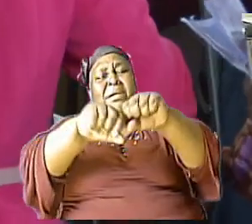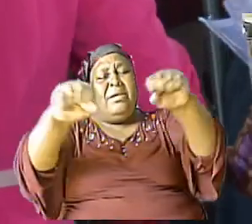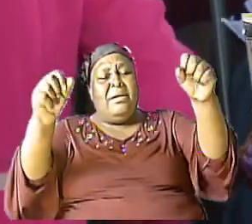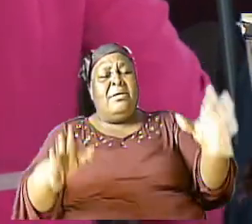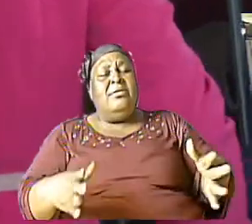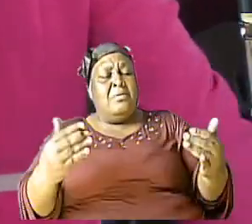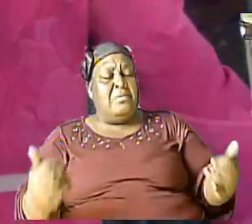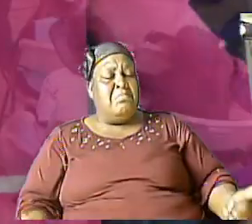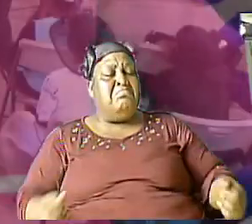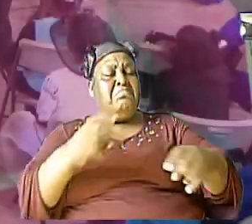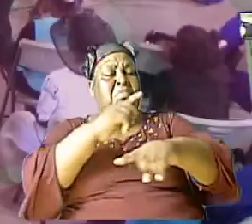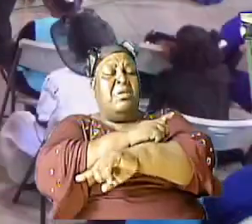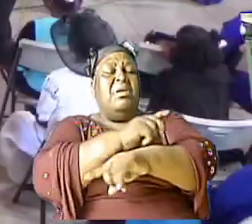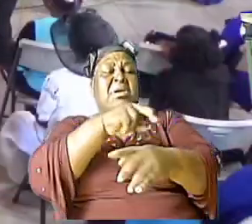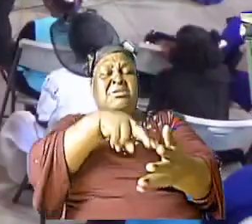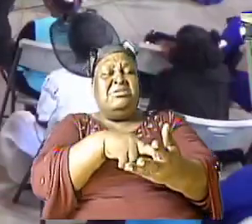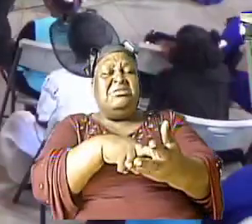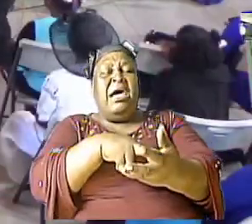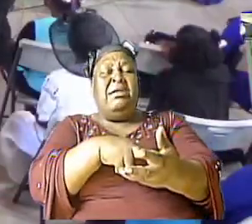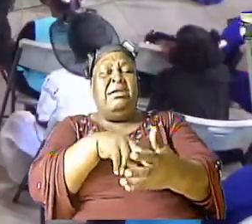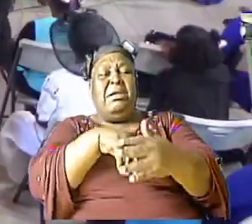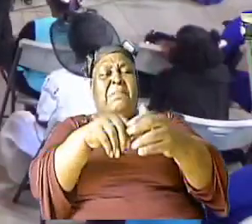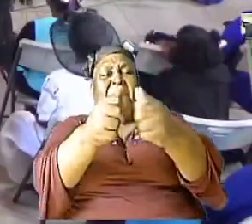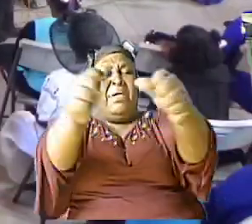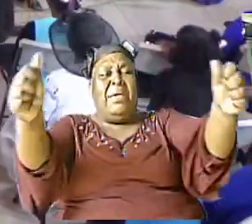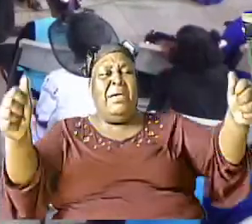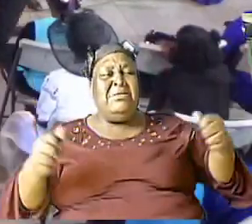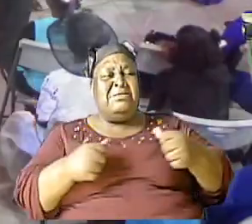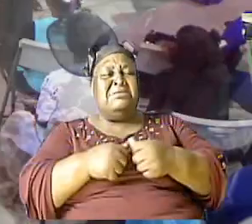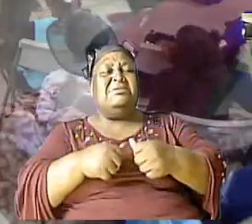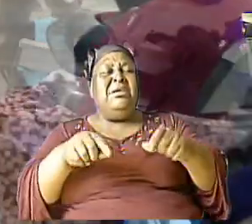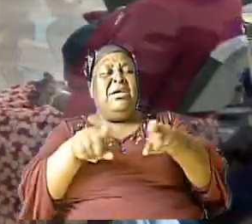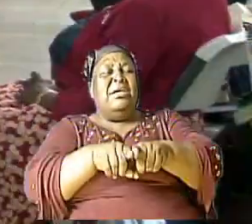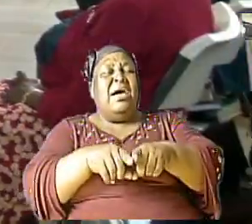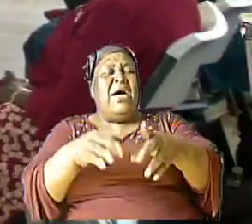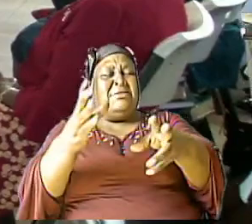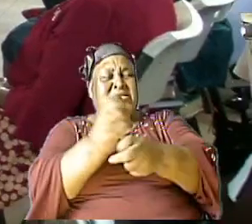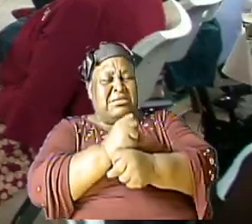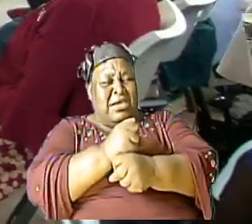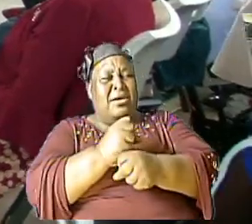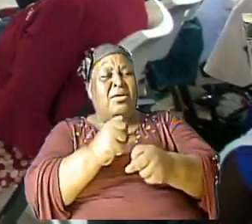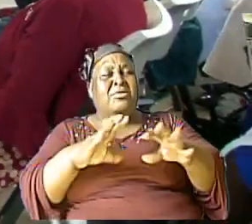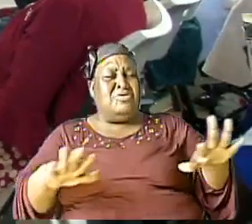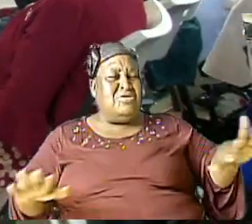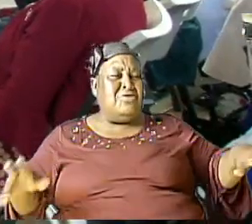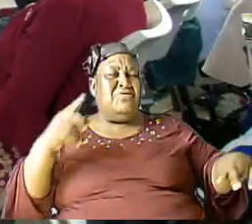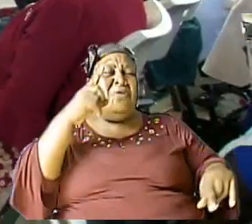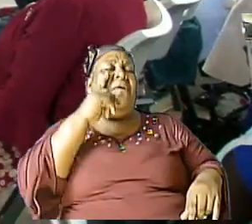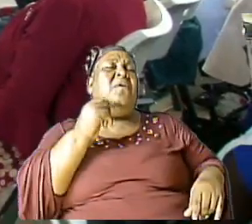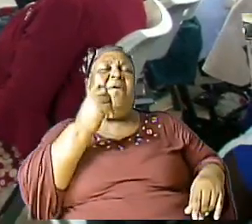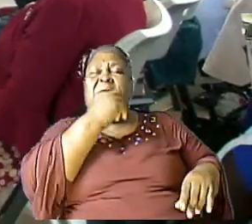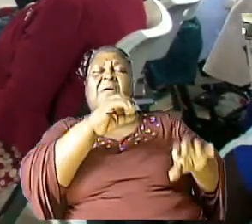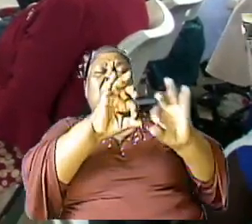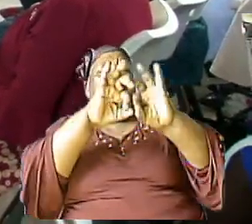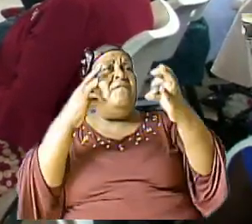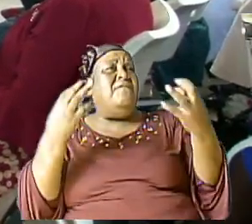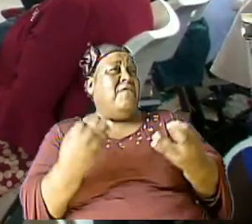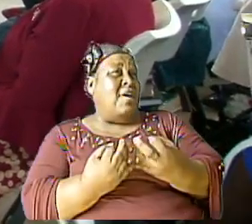today, we are standing in the gap as we reclaim our children, our singles, our